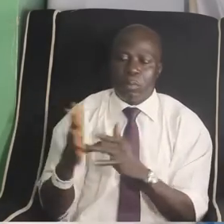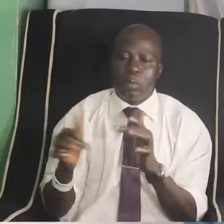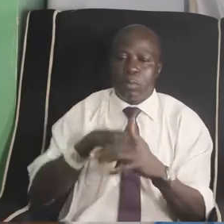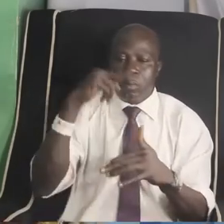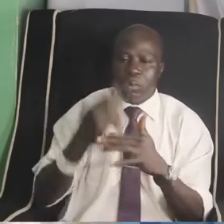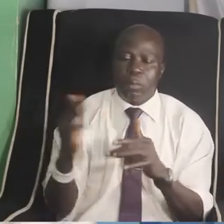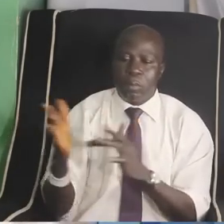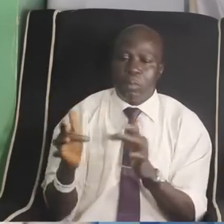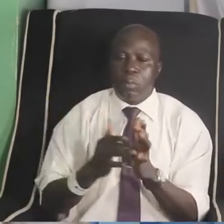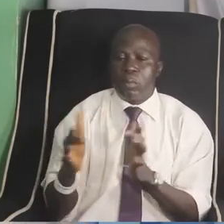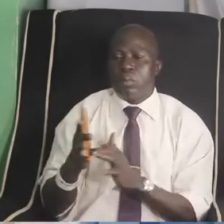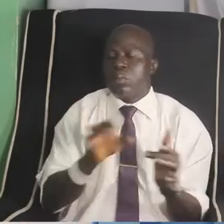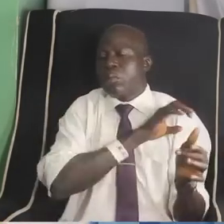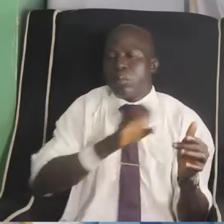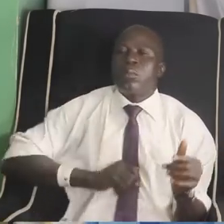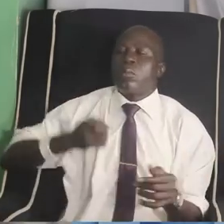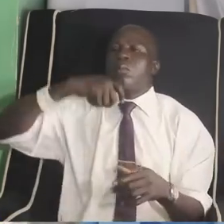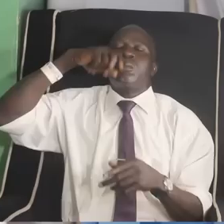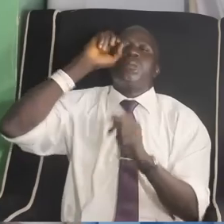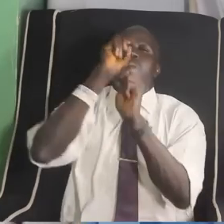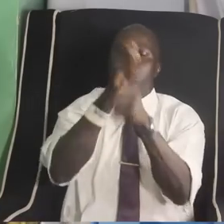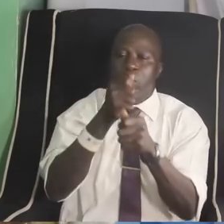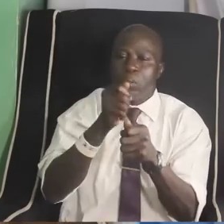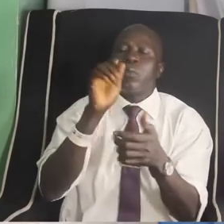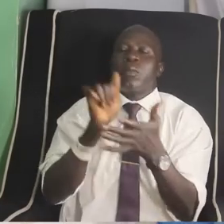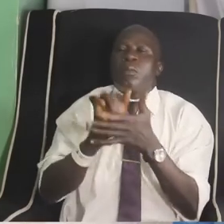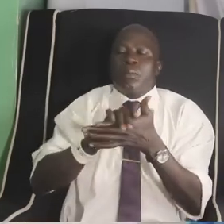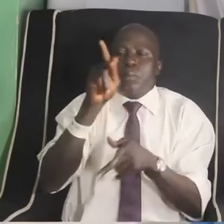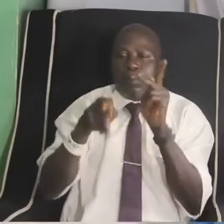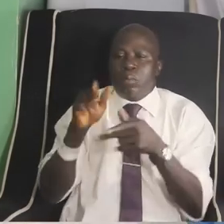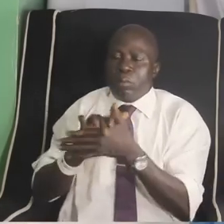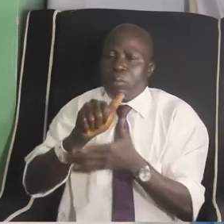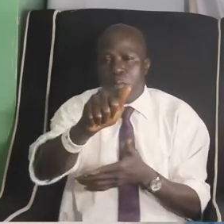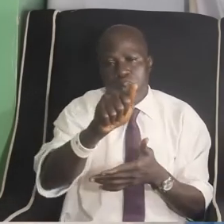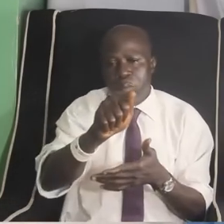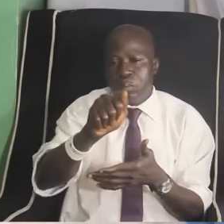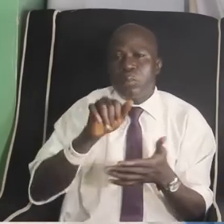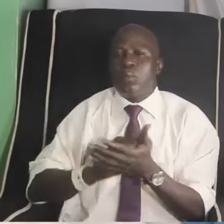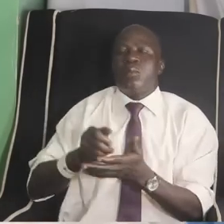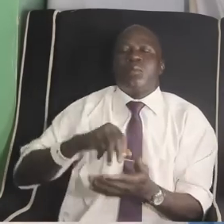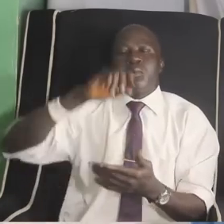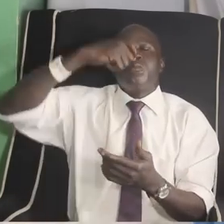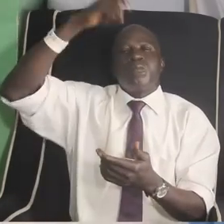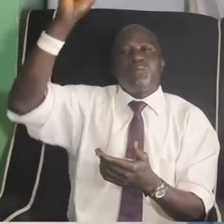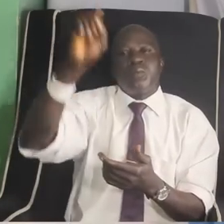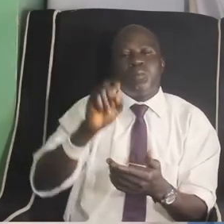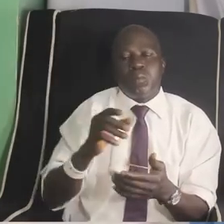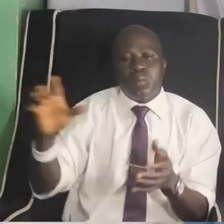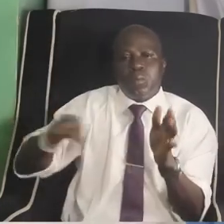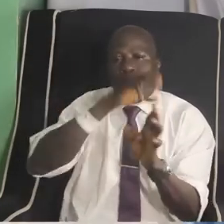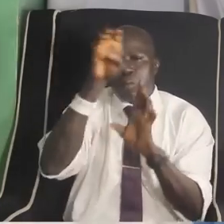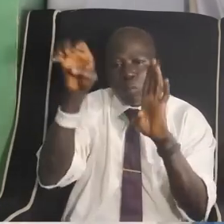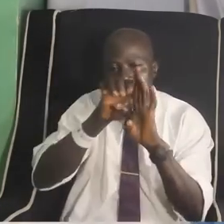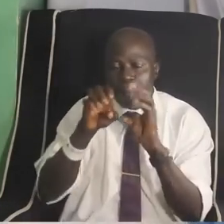in the name of Jesus Christ. So tell it. I prophesy. Wey, ye ti e gbagbo yi. That those of you that believe. E yo ne majemu. All the covenants. Ni